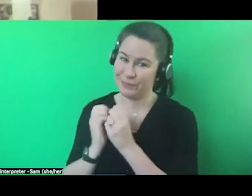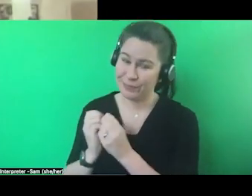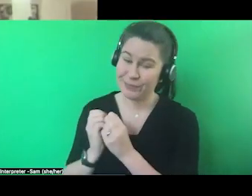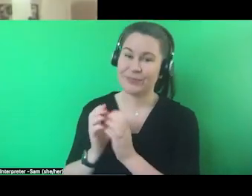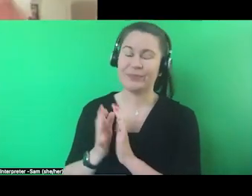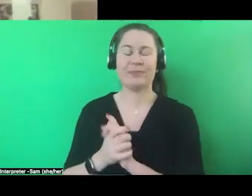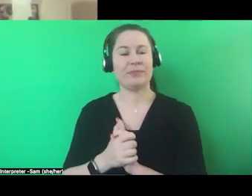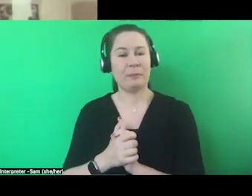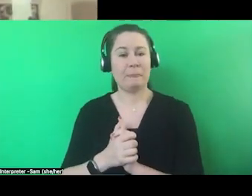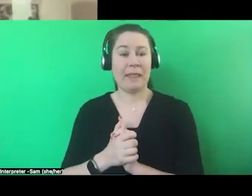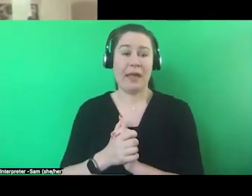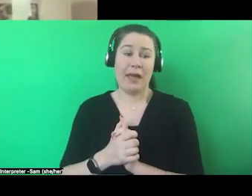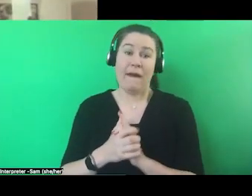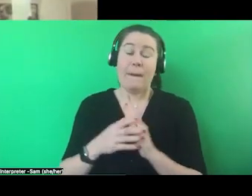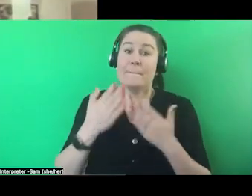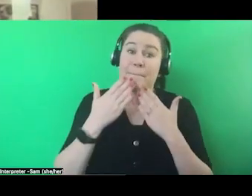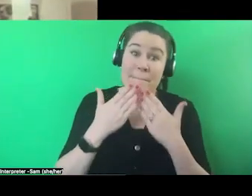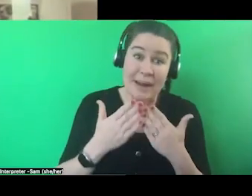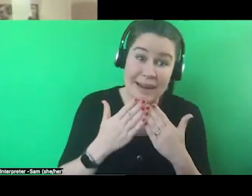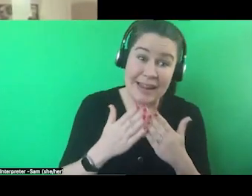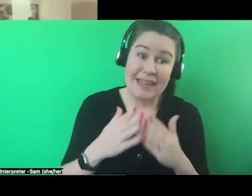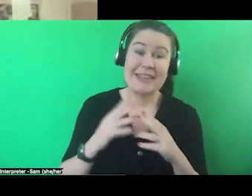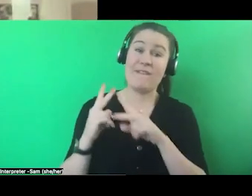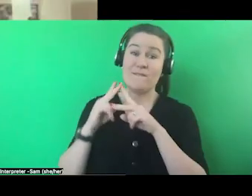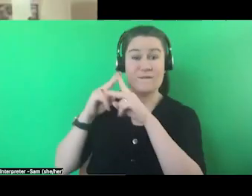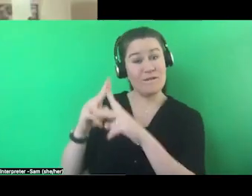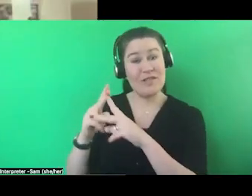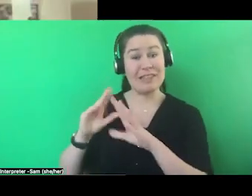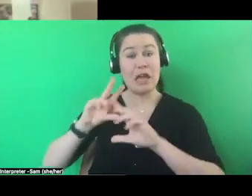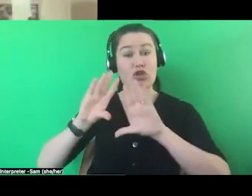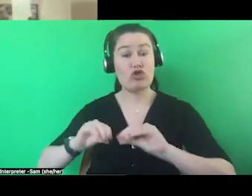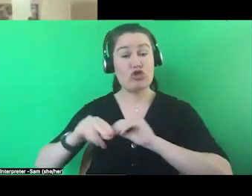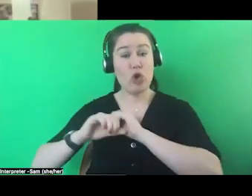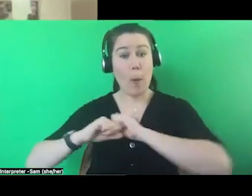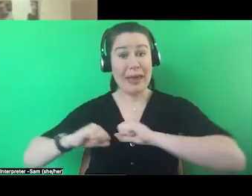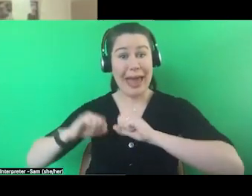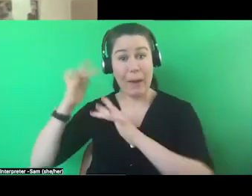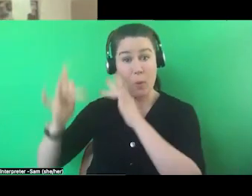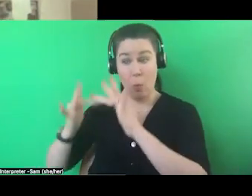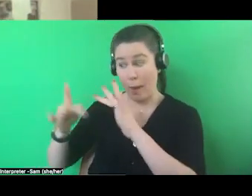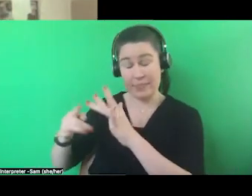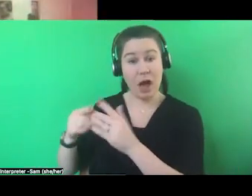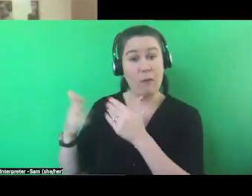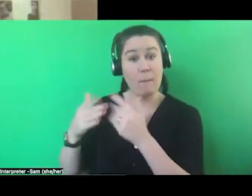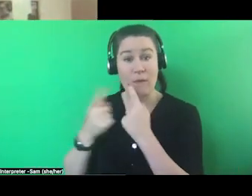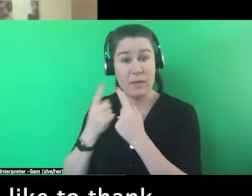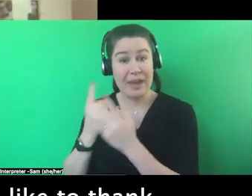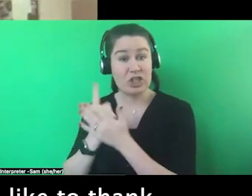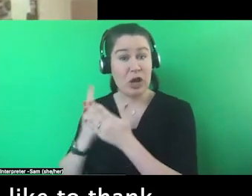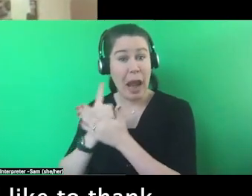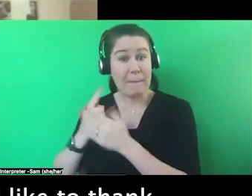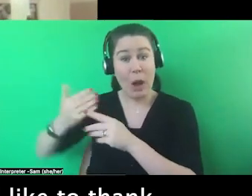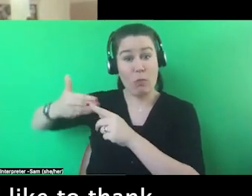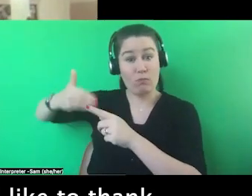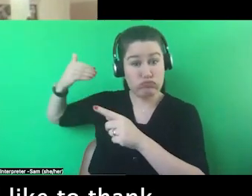Kindly visit the website of Stopgap about the program in the past and in the future. I would